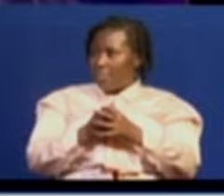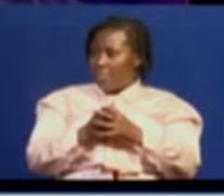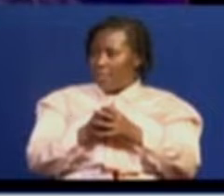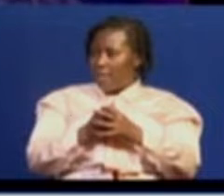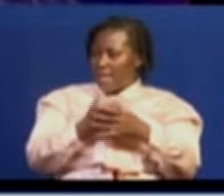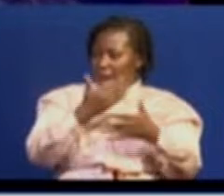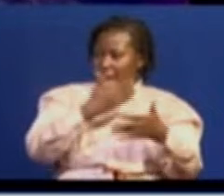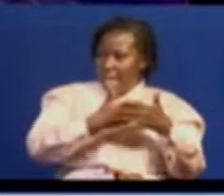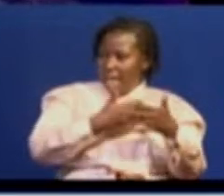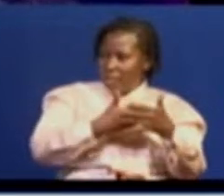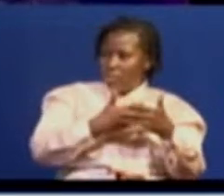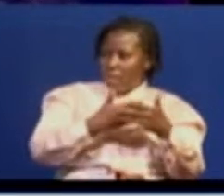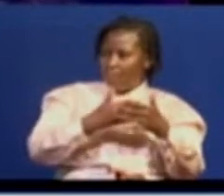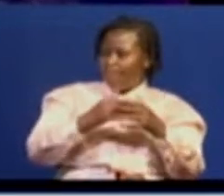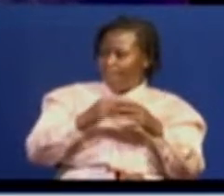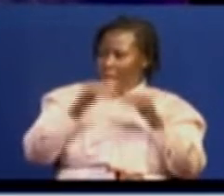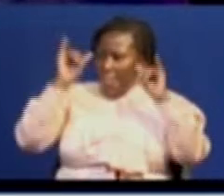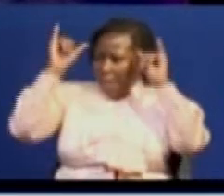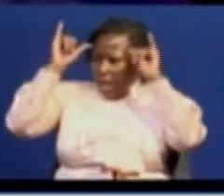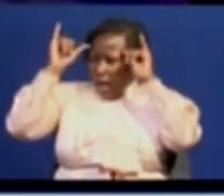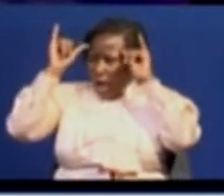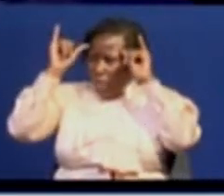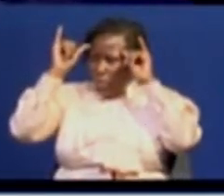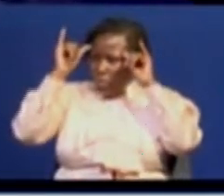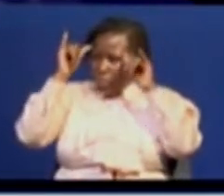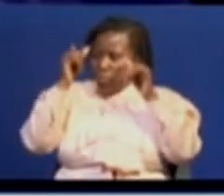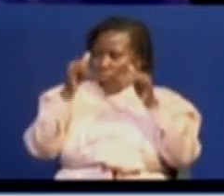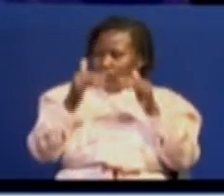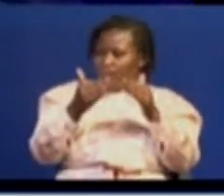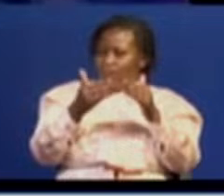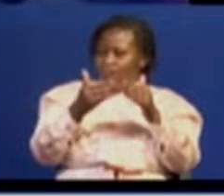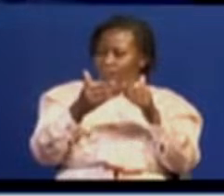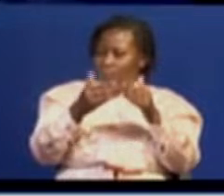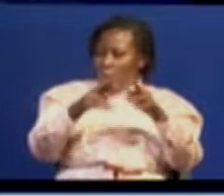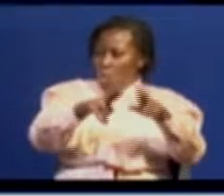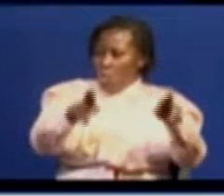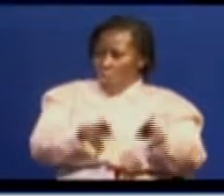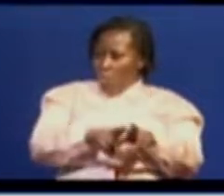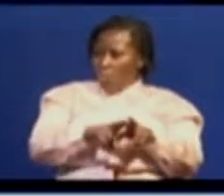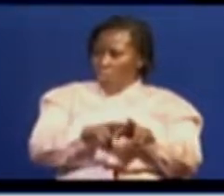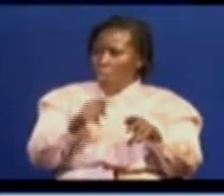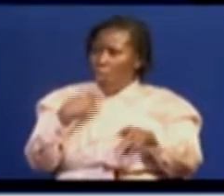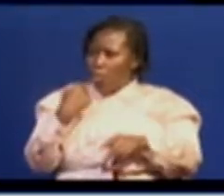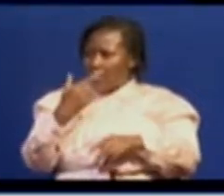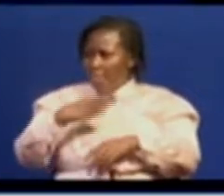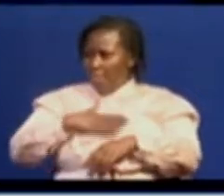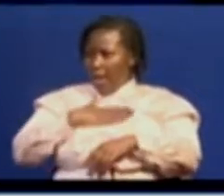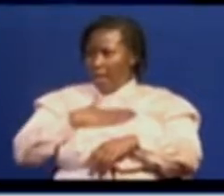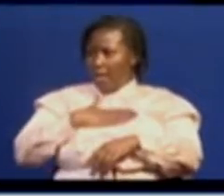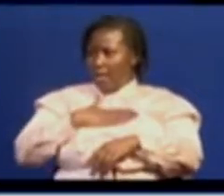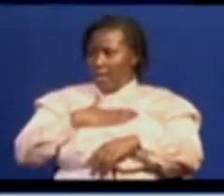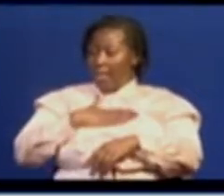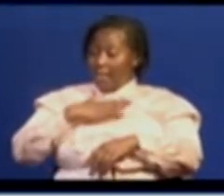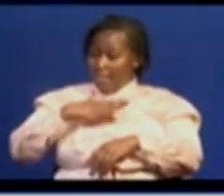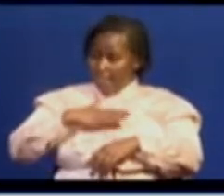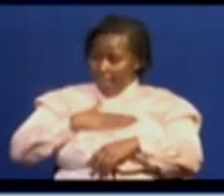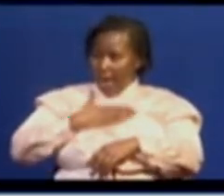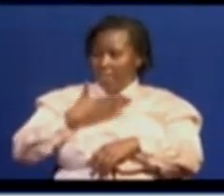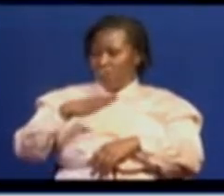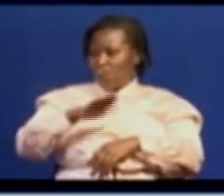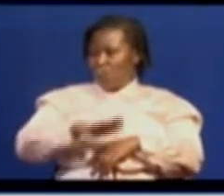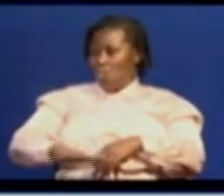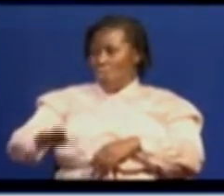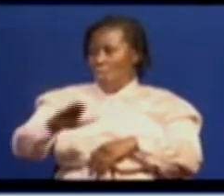It is just next to the cow shed. Whose cow shed? My cow shed. Is that then your compound? It is